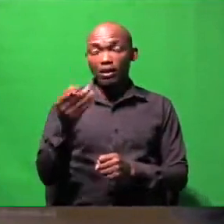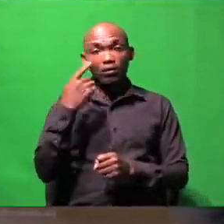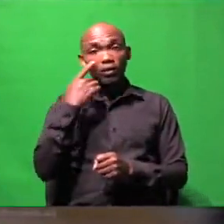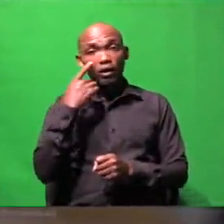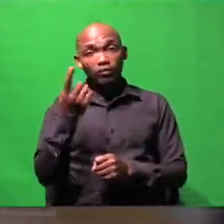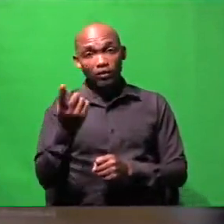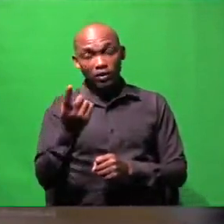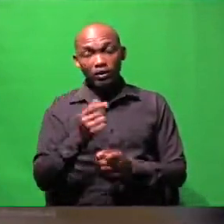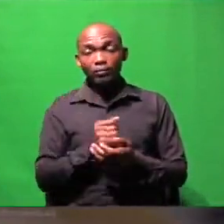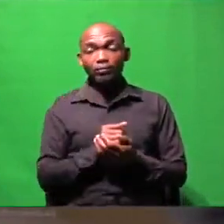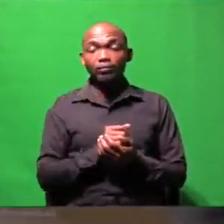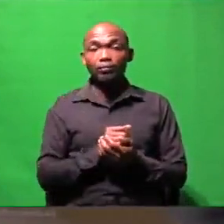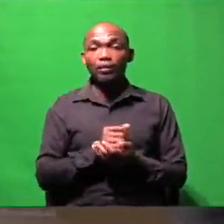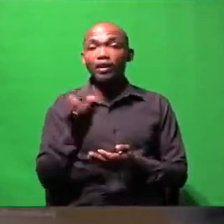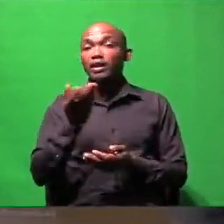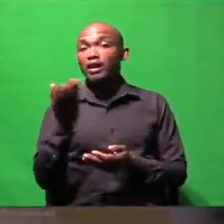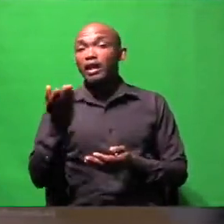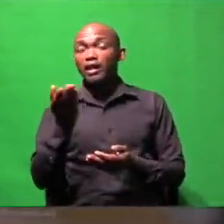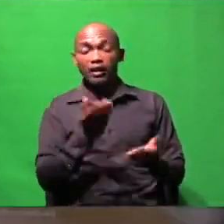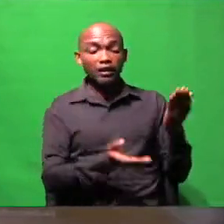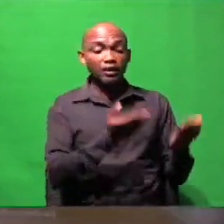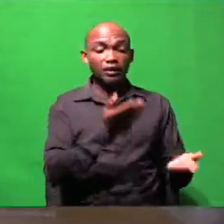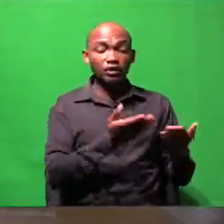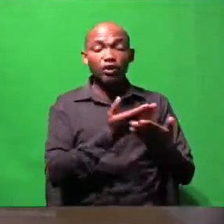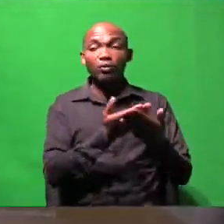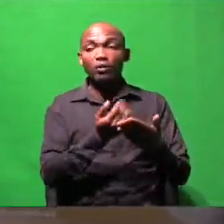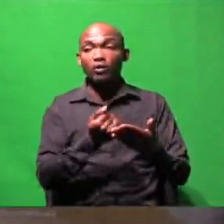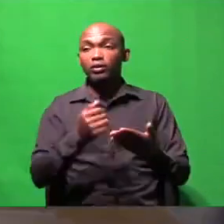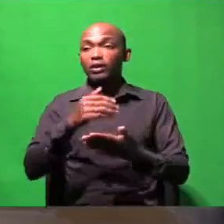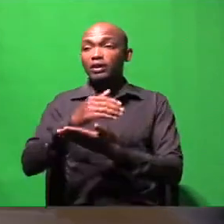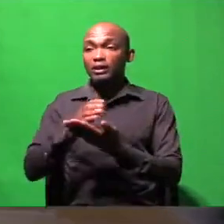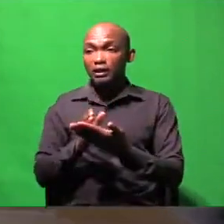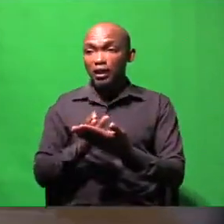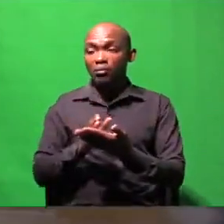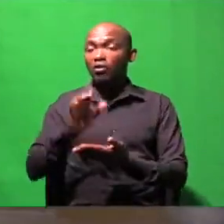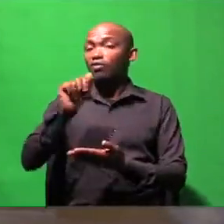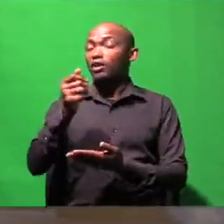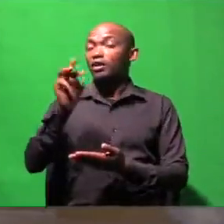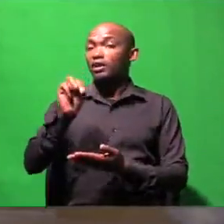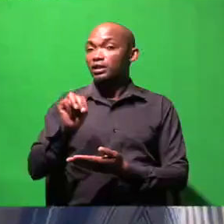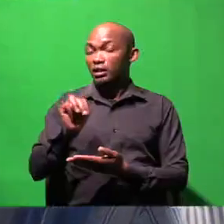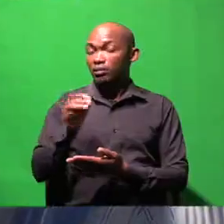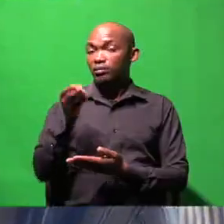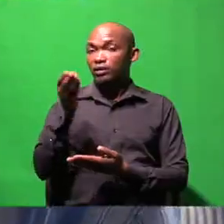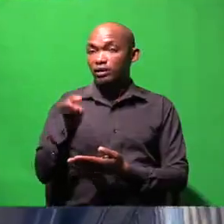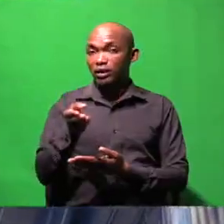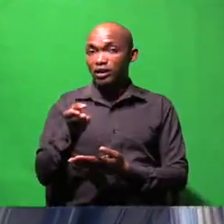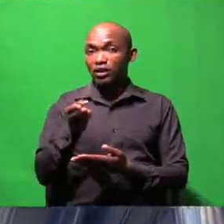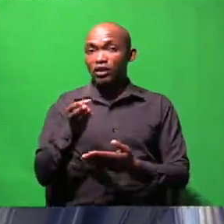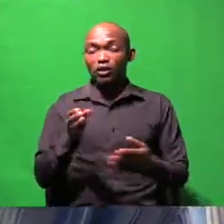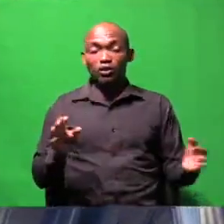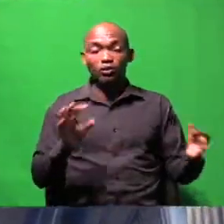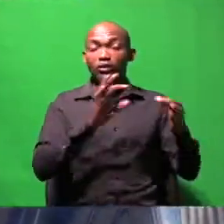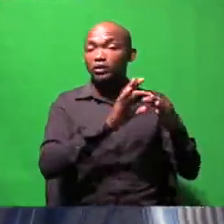that in any ratio because some of the atom may be contain